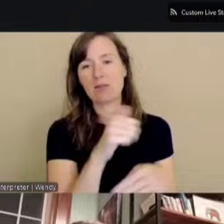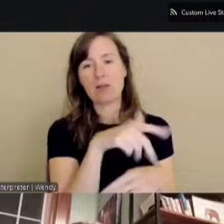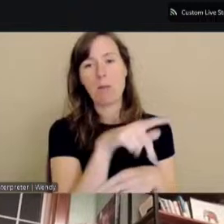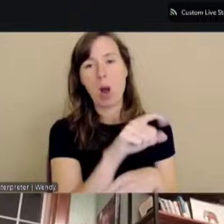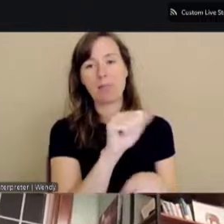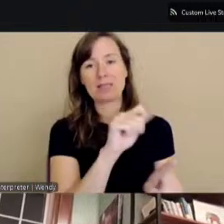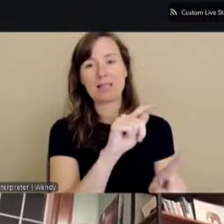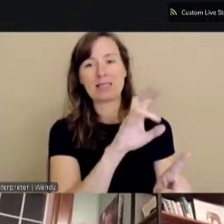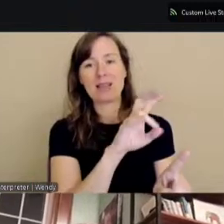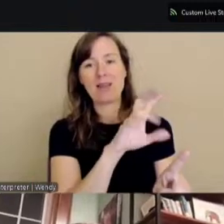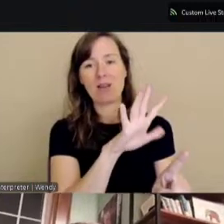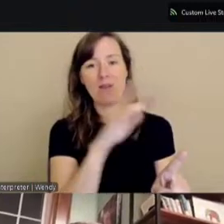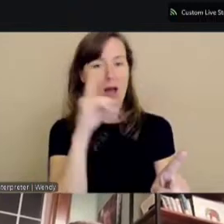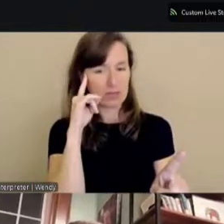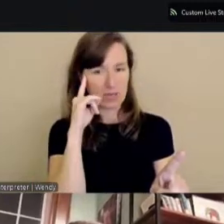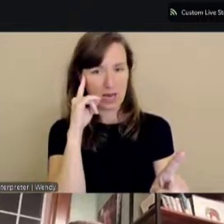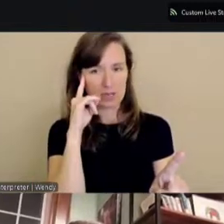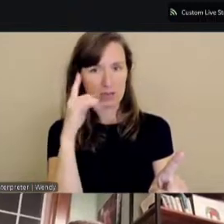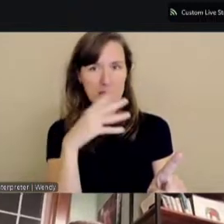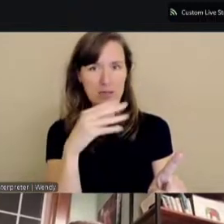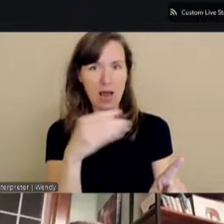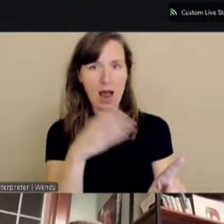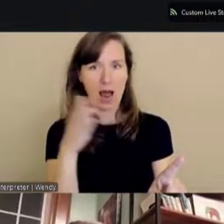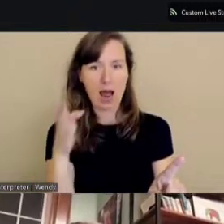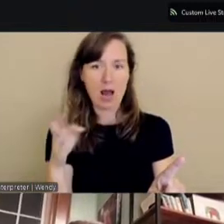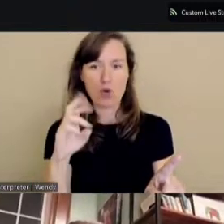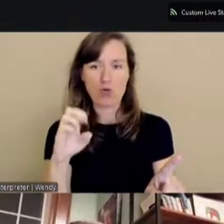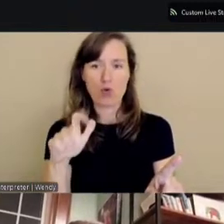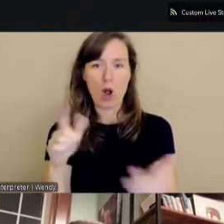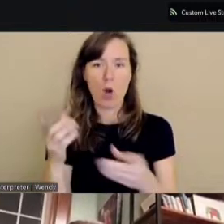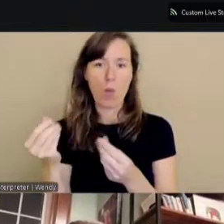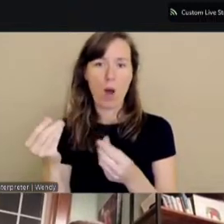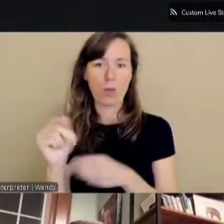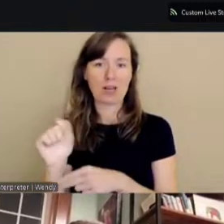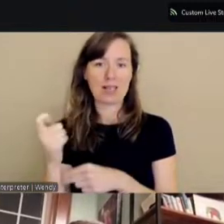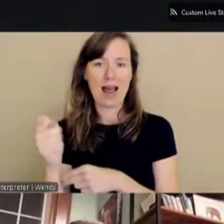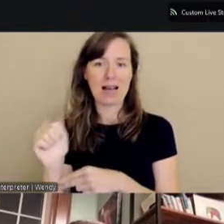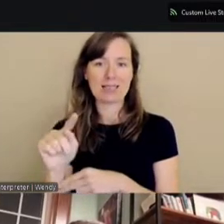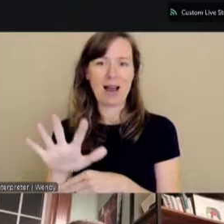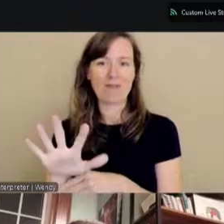cents, and that would leave the real property tax at